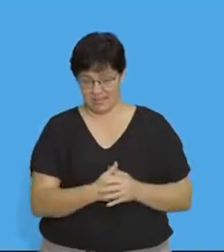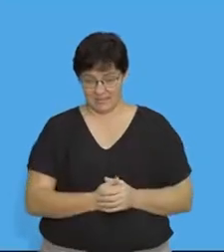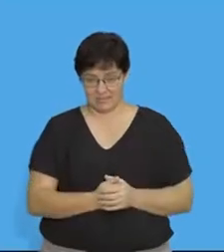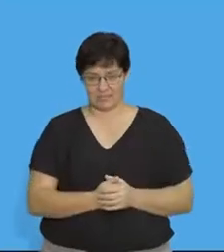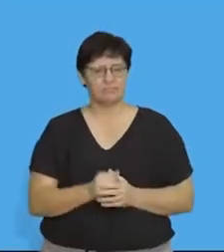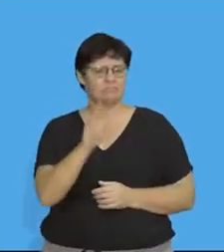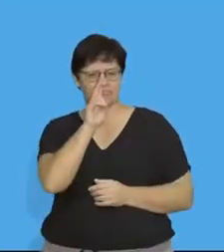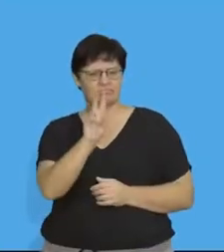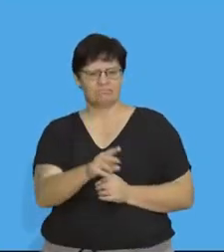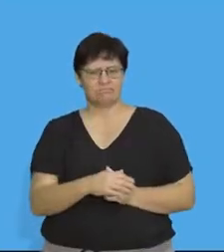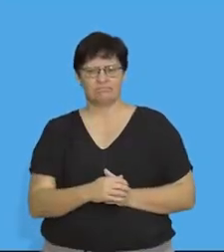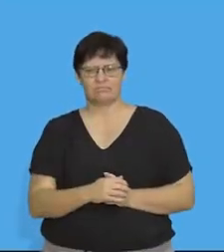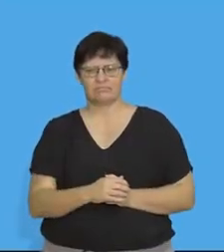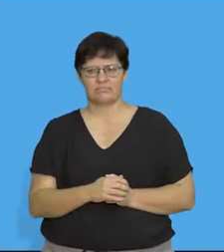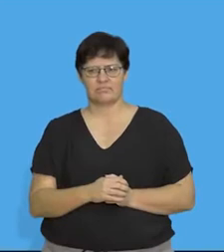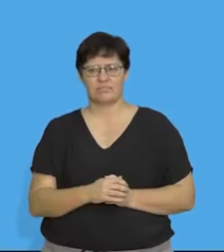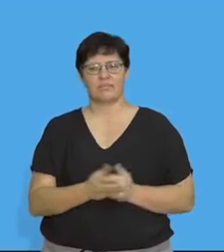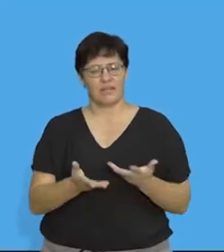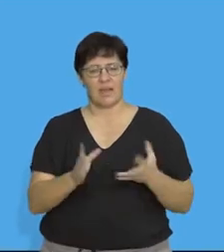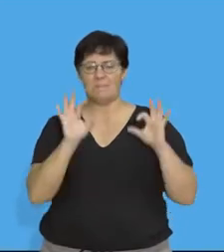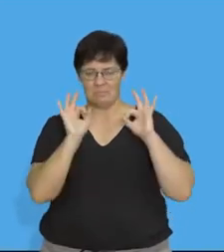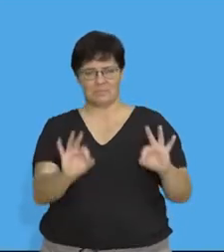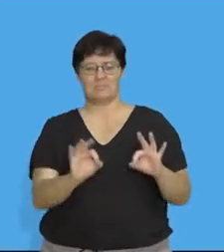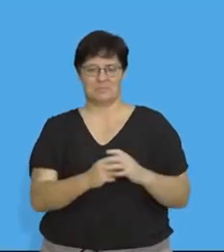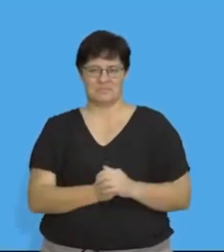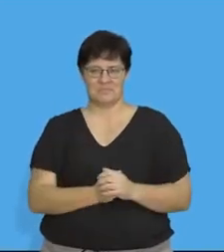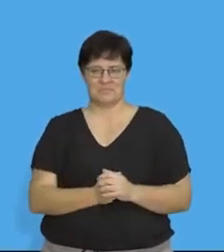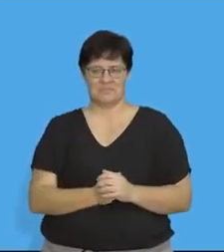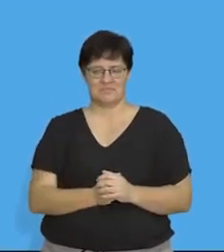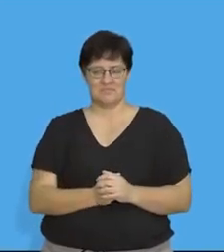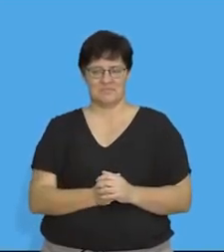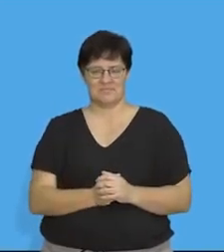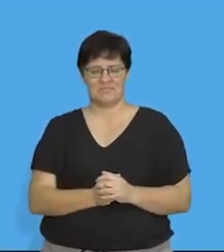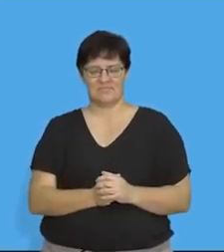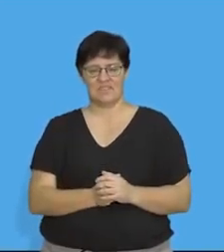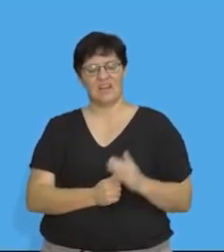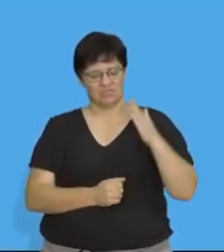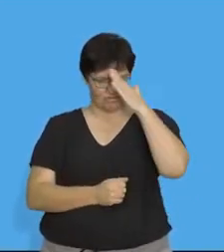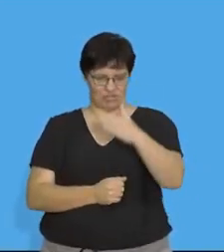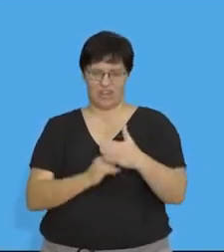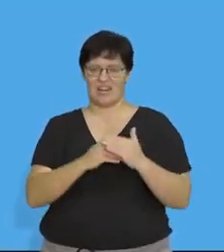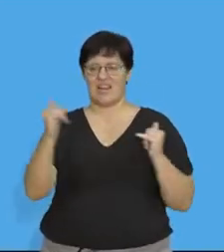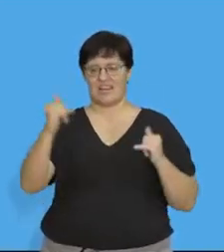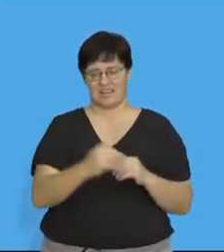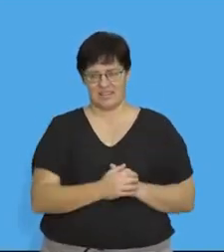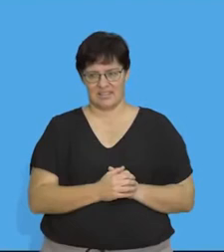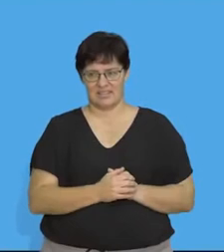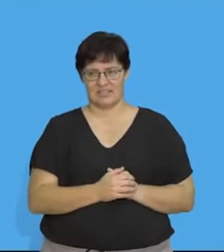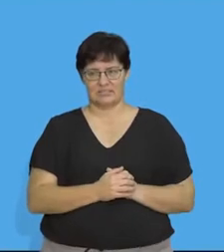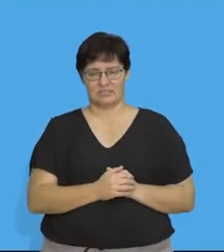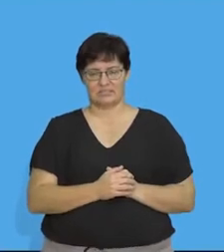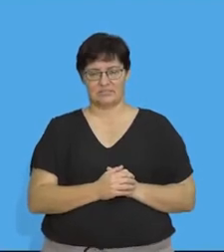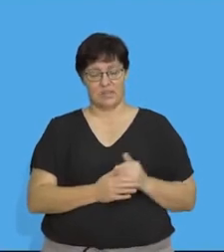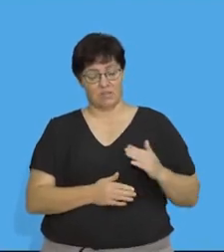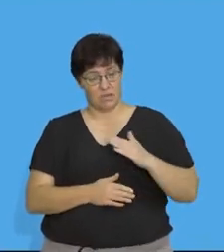see. And there exactly, I've got for you the straight line graph. The gradient here